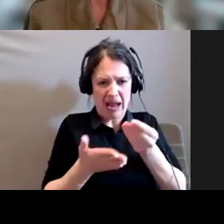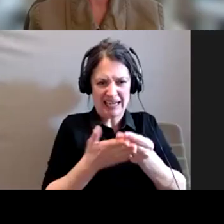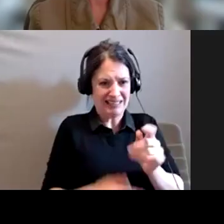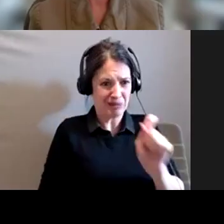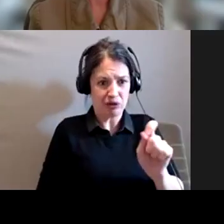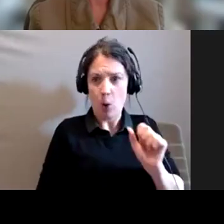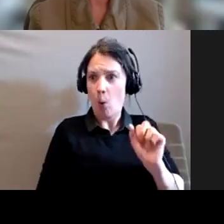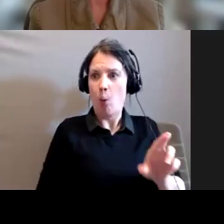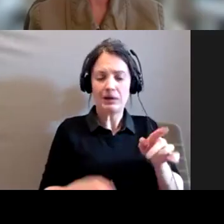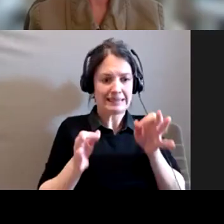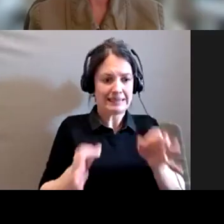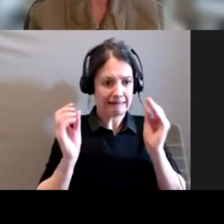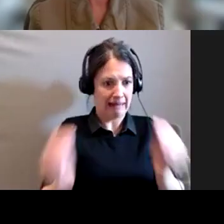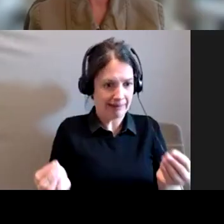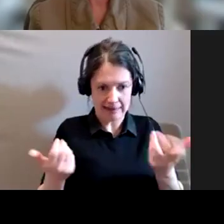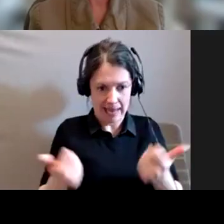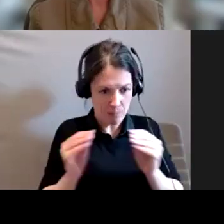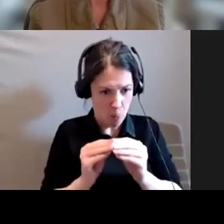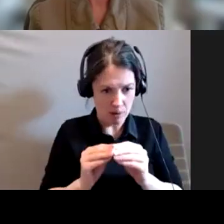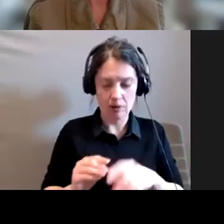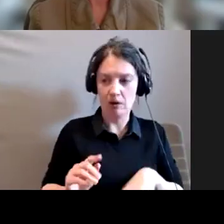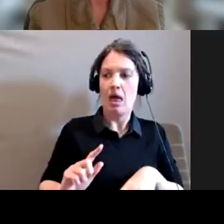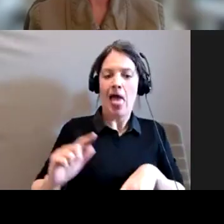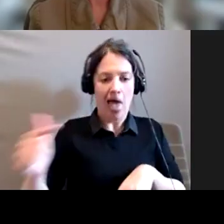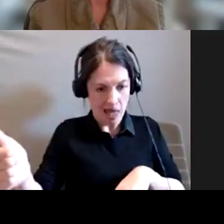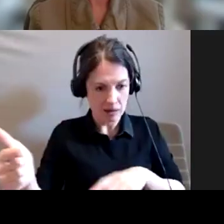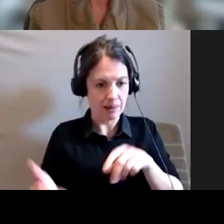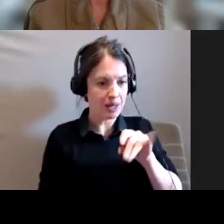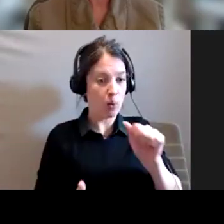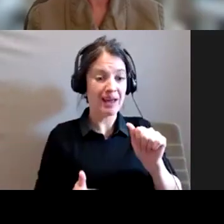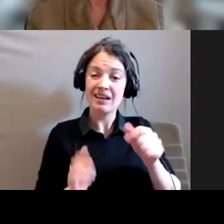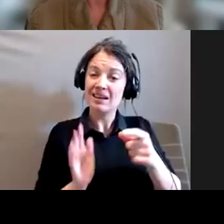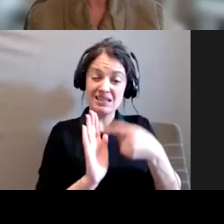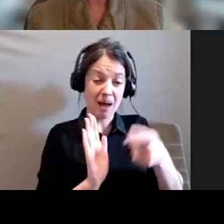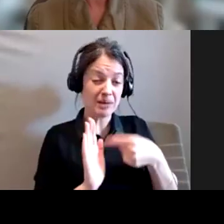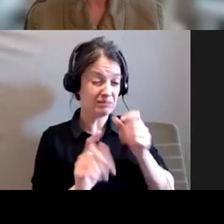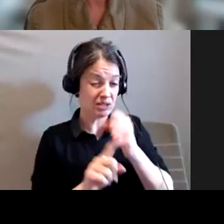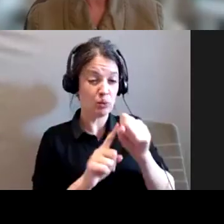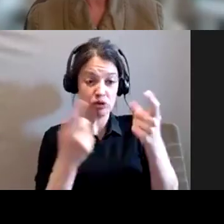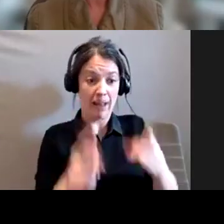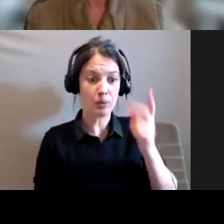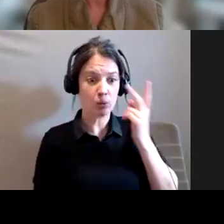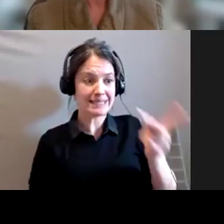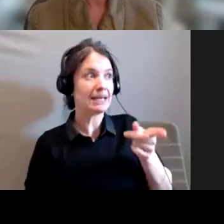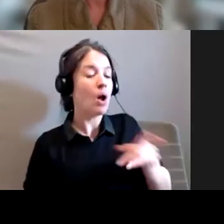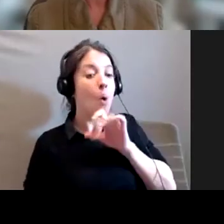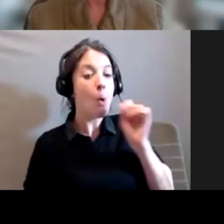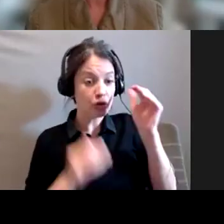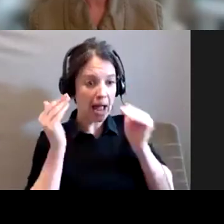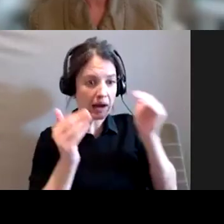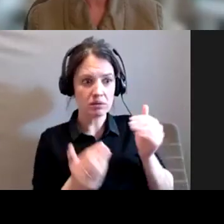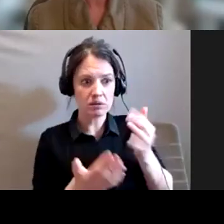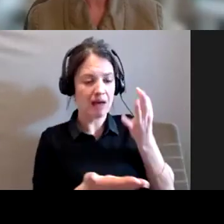choices. We hear situations where older adults are left financially devastated, sometimes losing